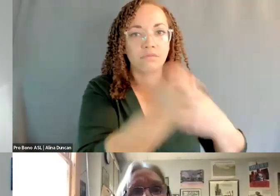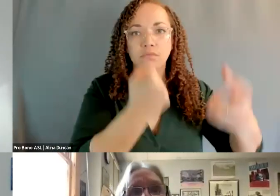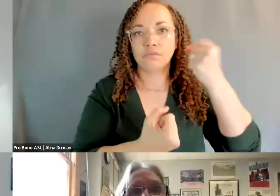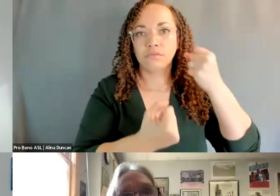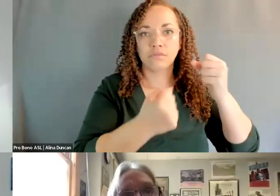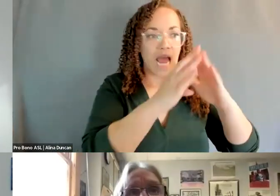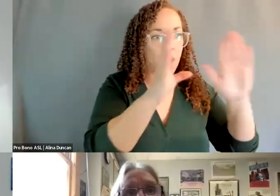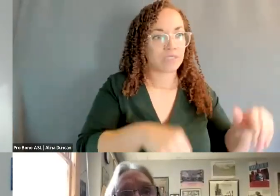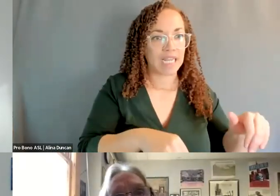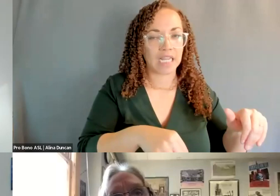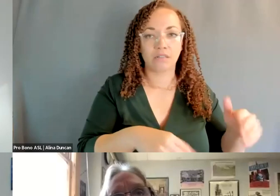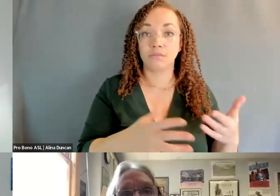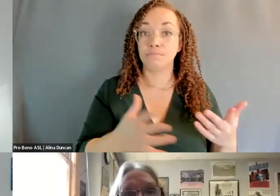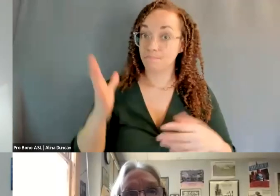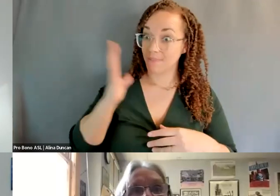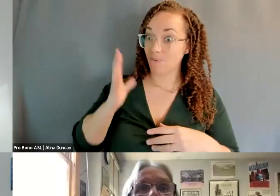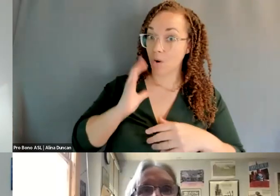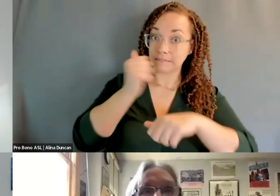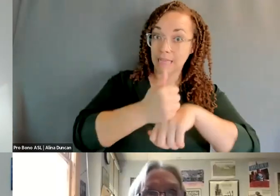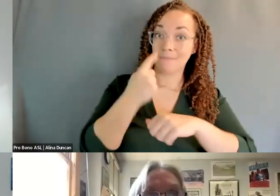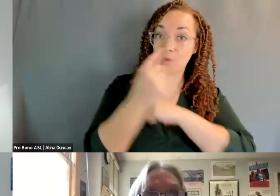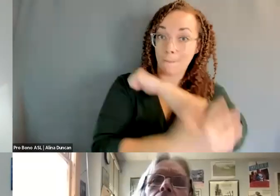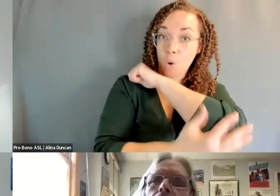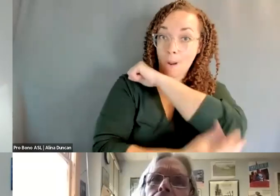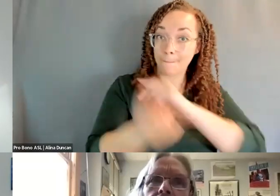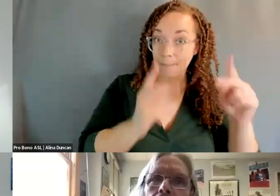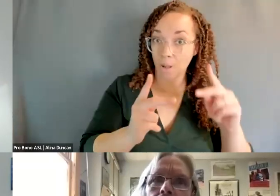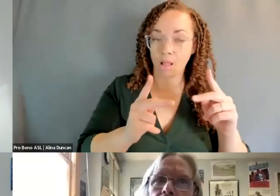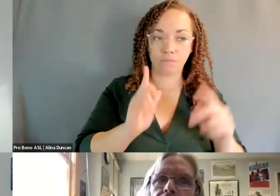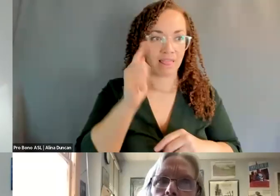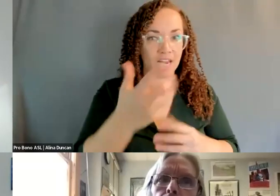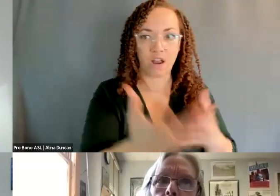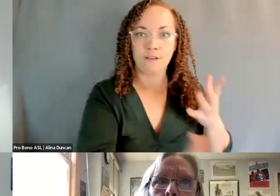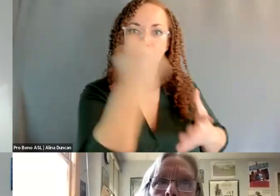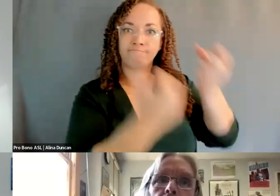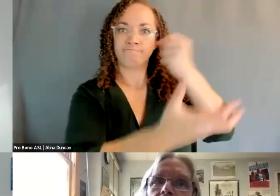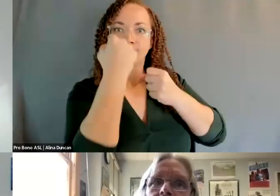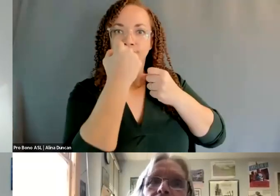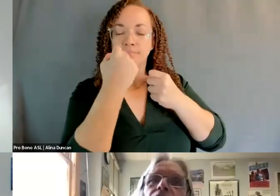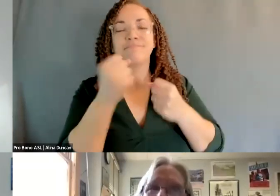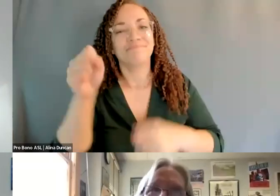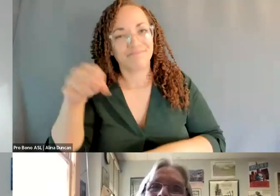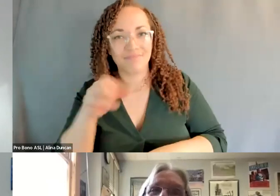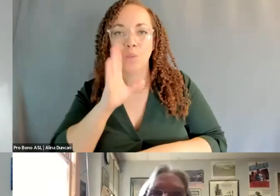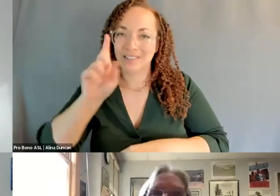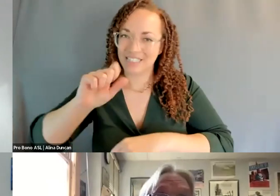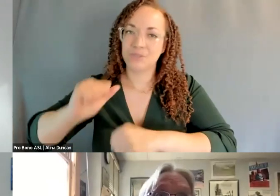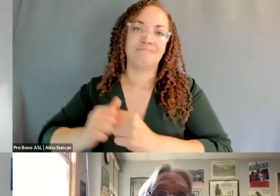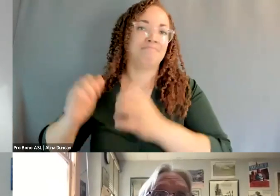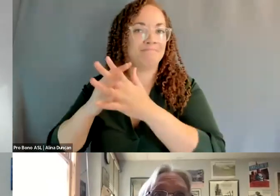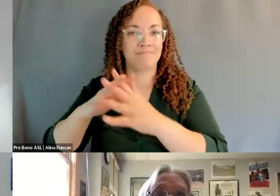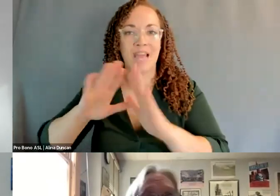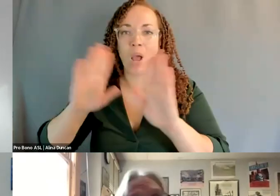set aside for the poorest of the poor in your community, you're gonna need a Housing First program. You sure as hell